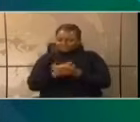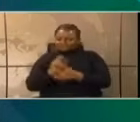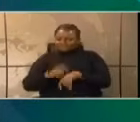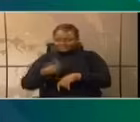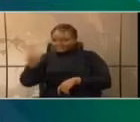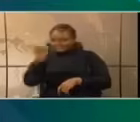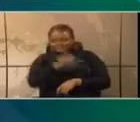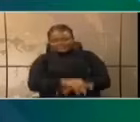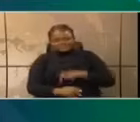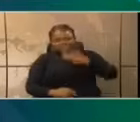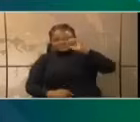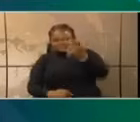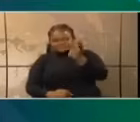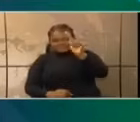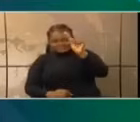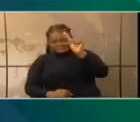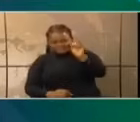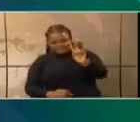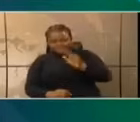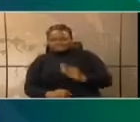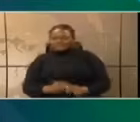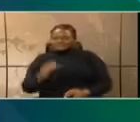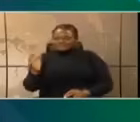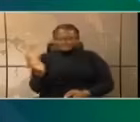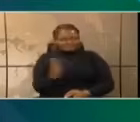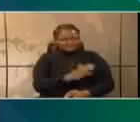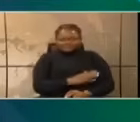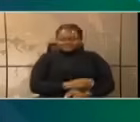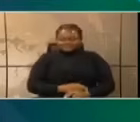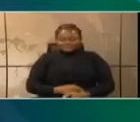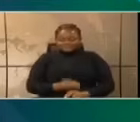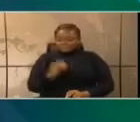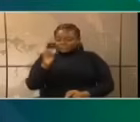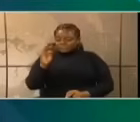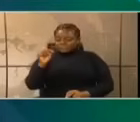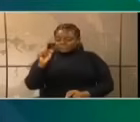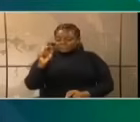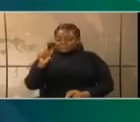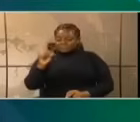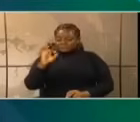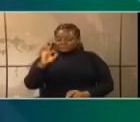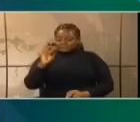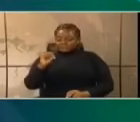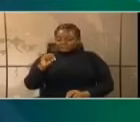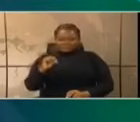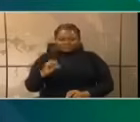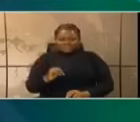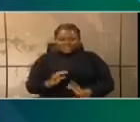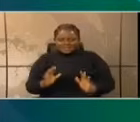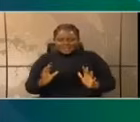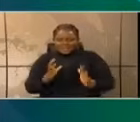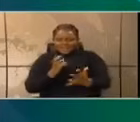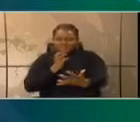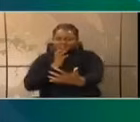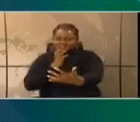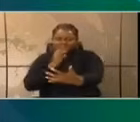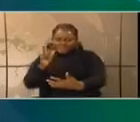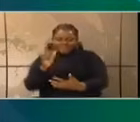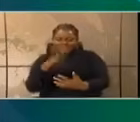time. GTV. The way a man FM 4 pan in the 2 for CGM, or no?